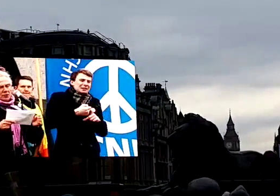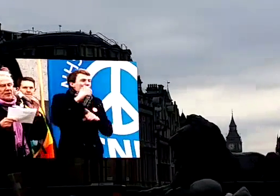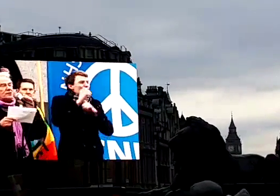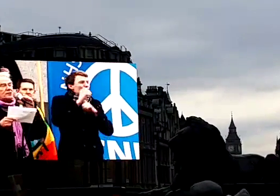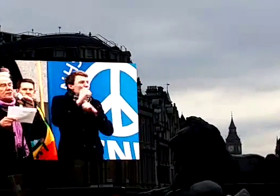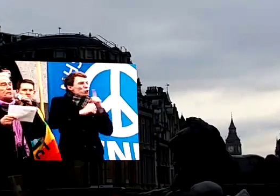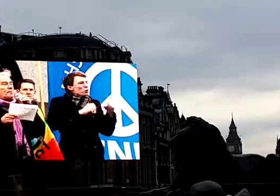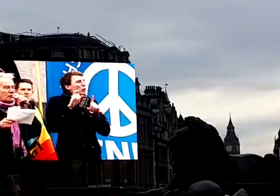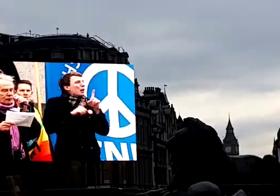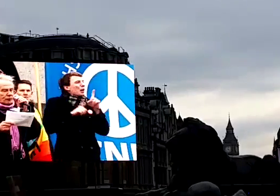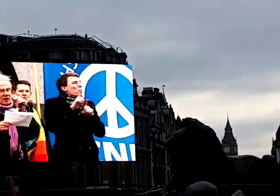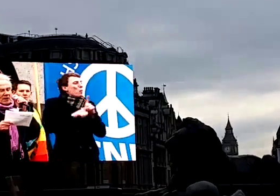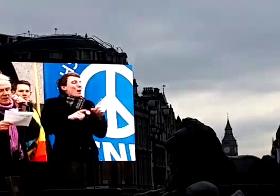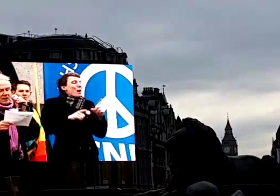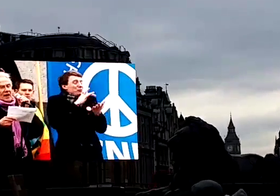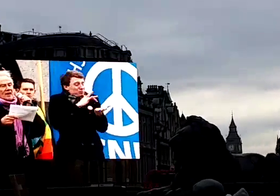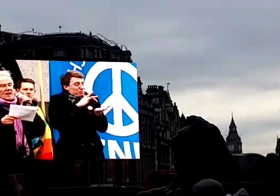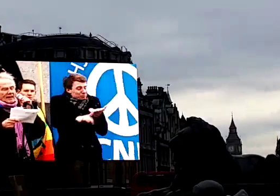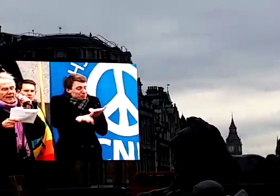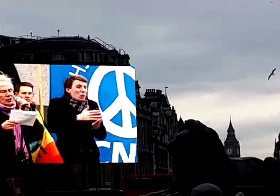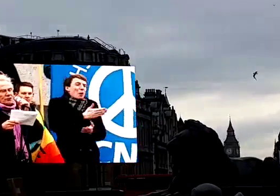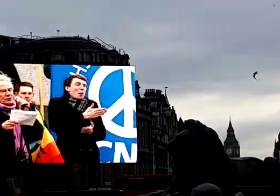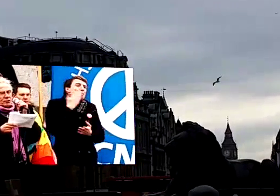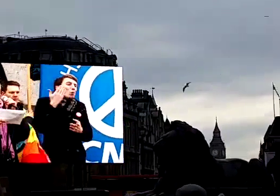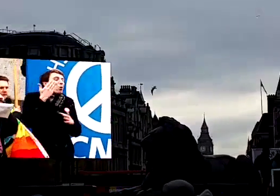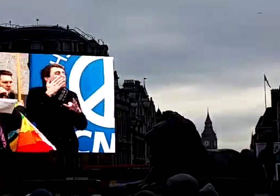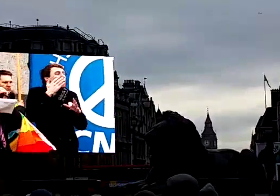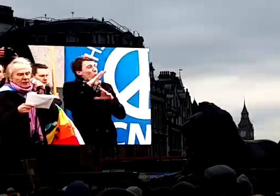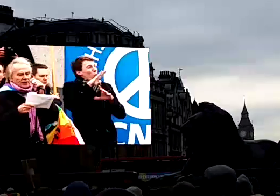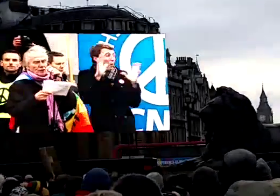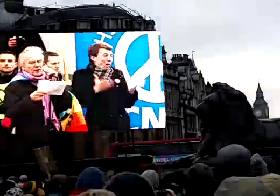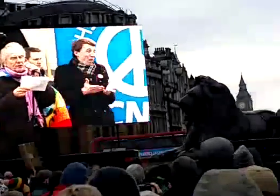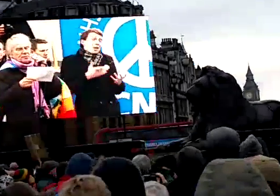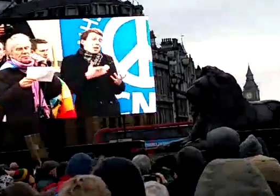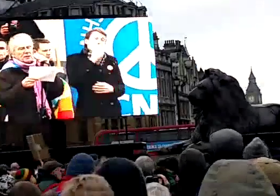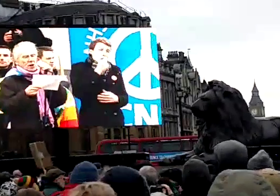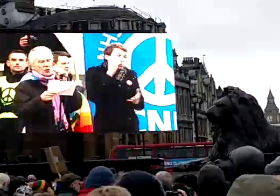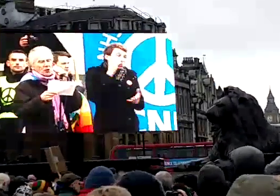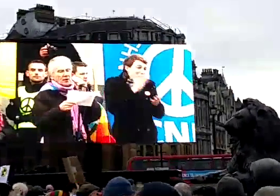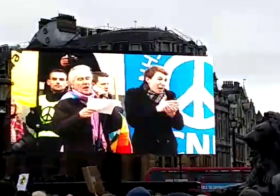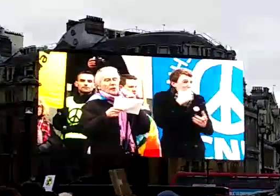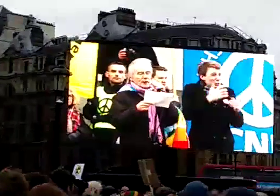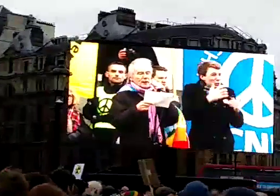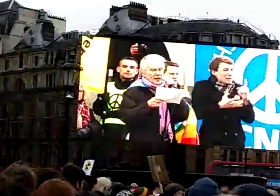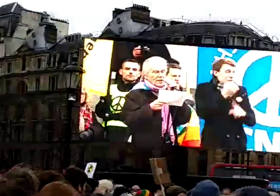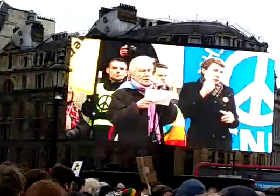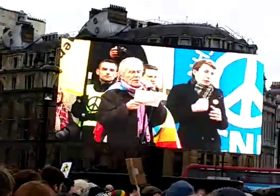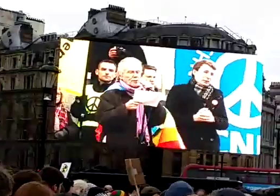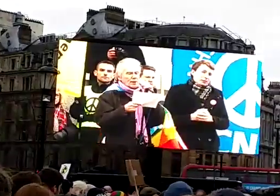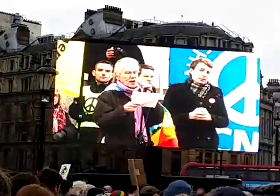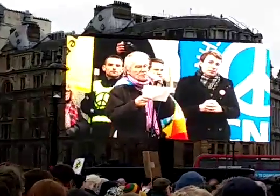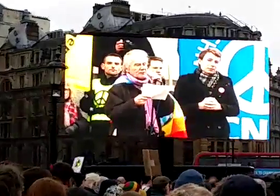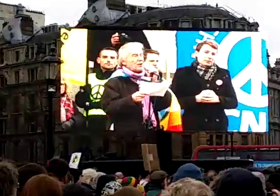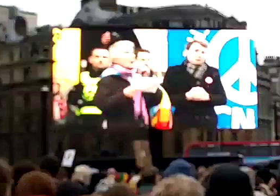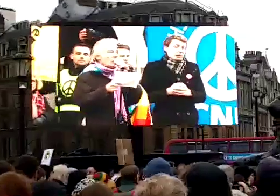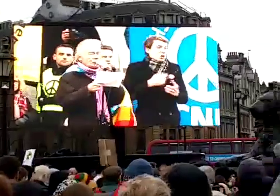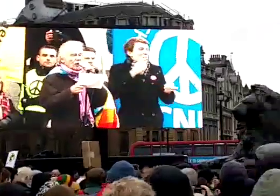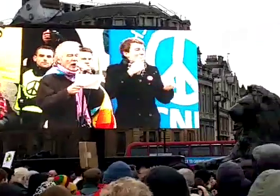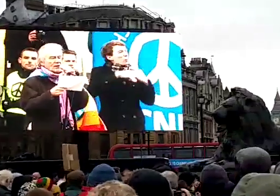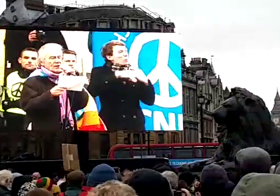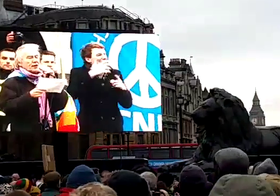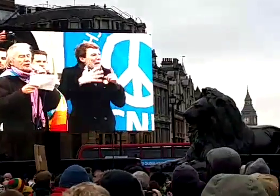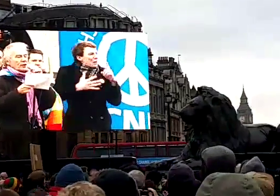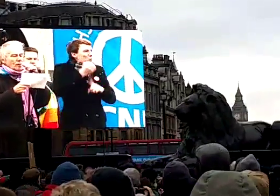weapons-free world is possible. Let us continue fighting for this big goal. We can be the winners.